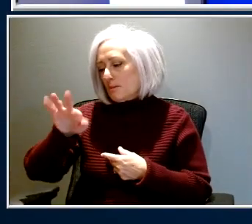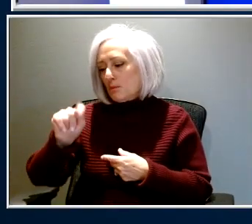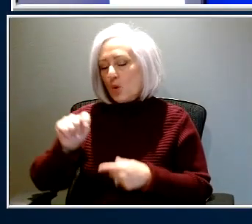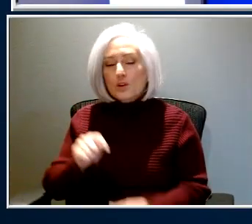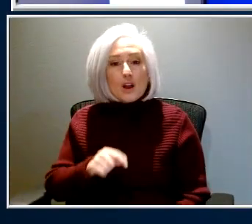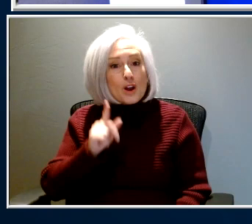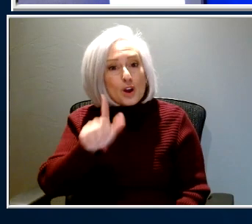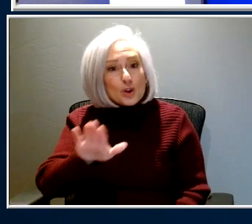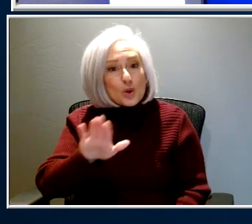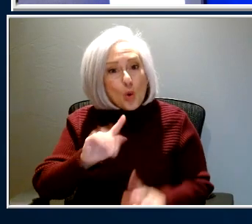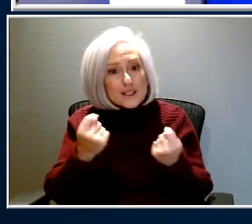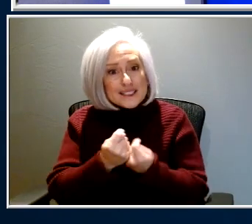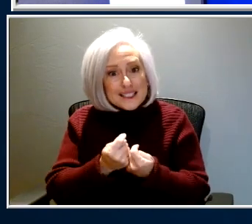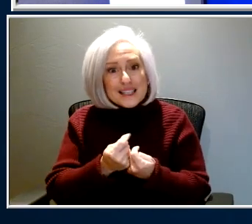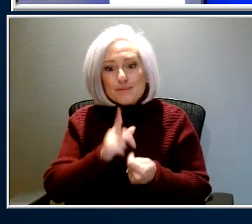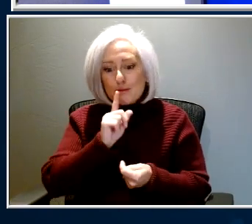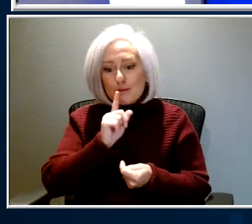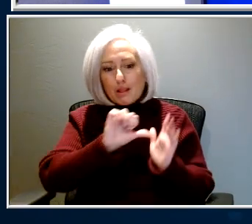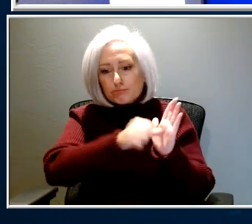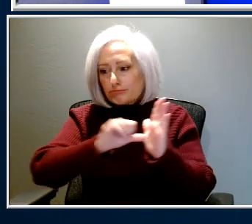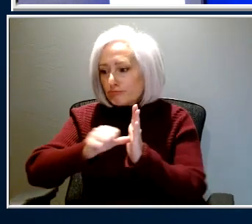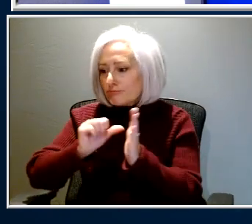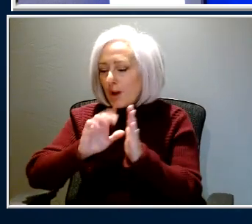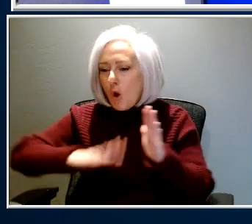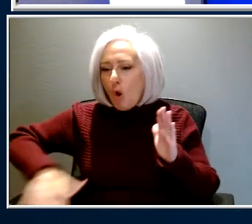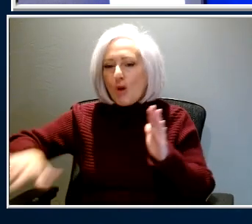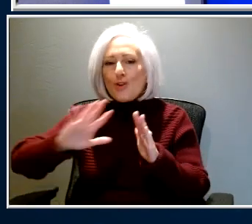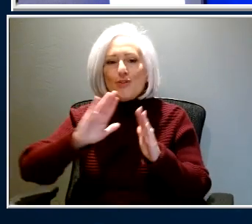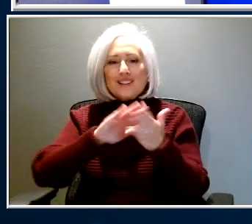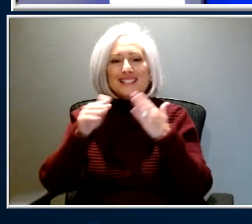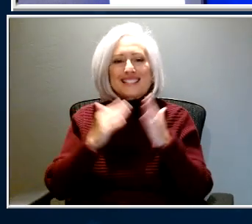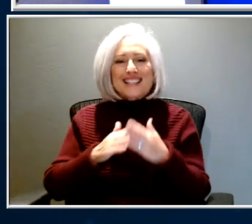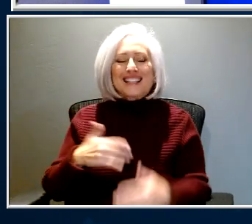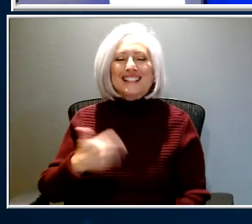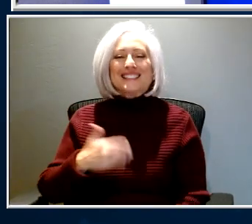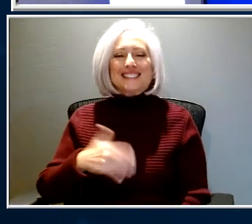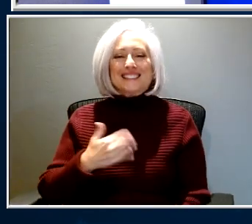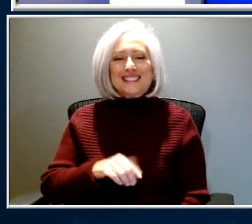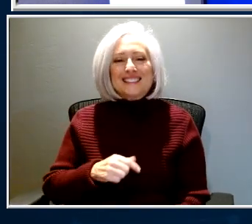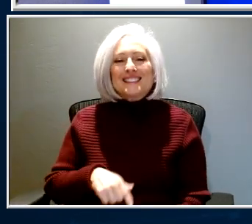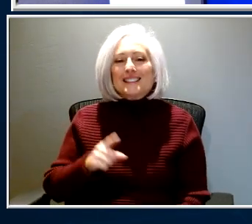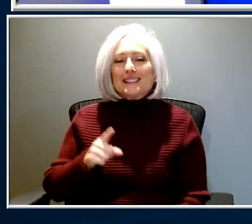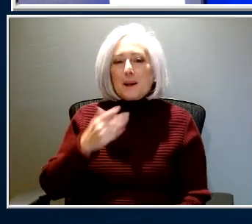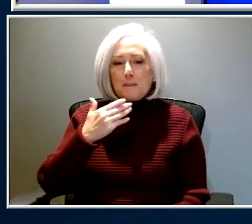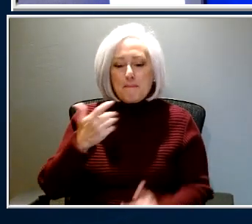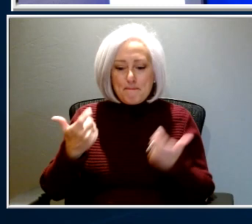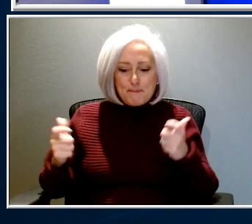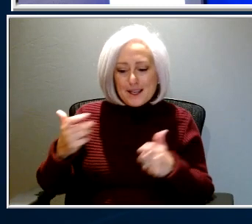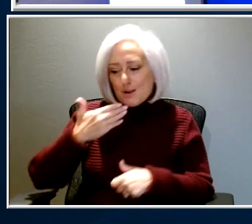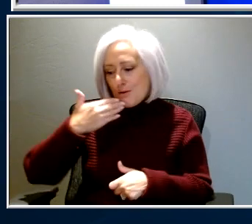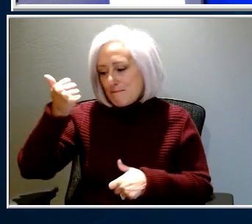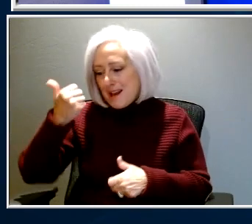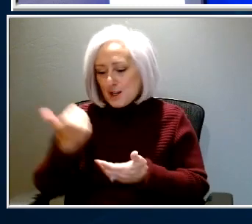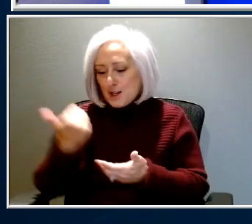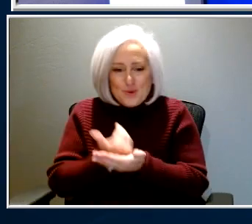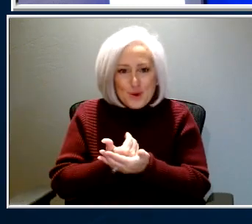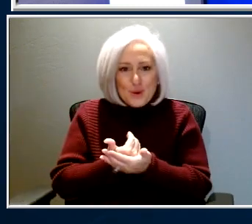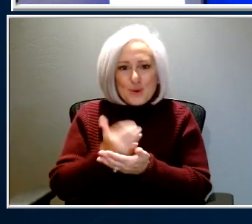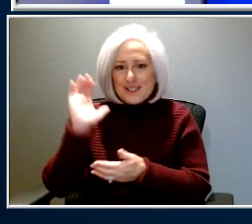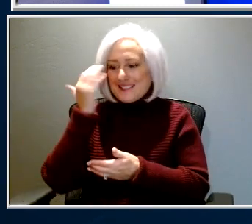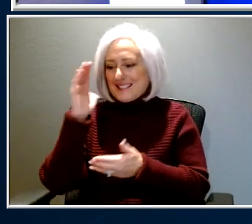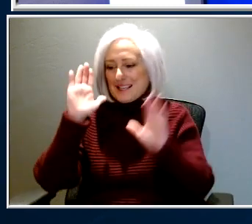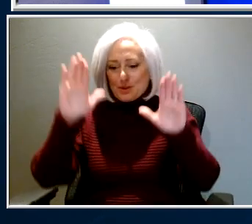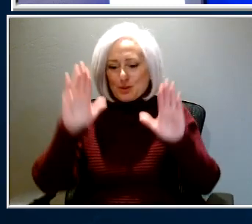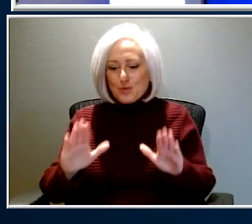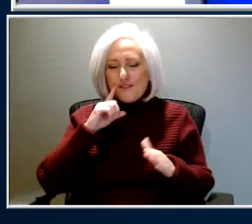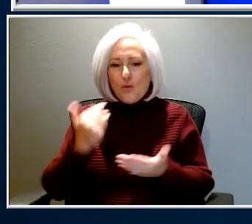stamp all over the city. I just have to go back for a moment. Bigger, better, newer always seems great when it comes to this new airport.